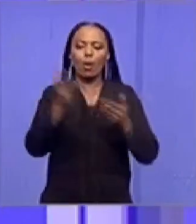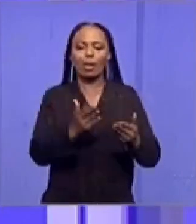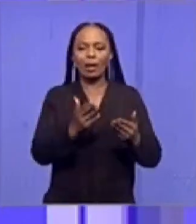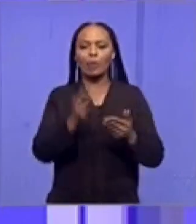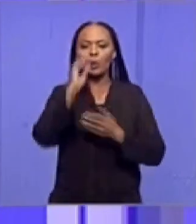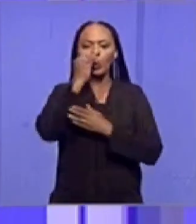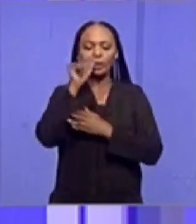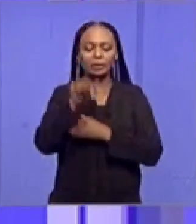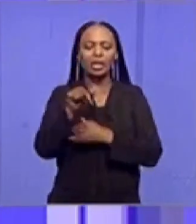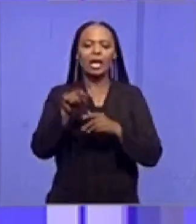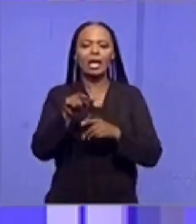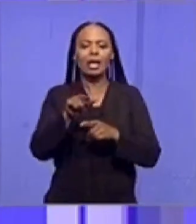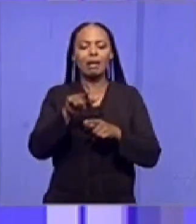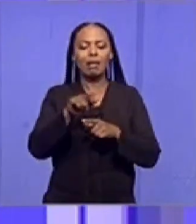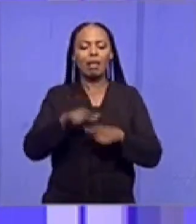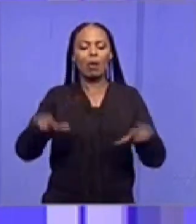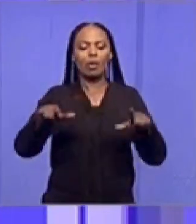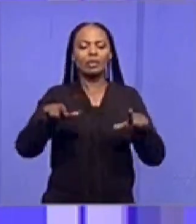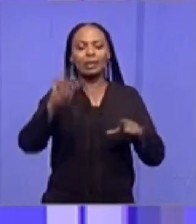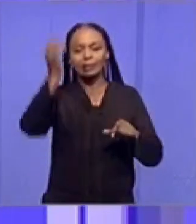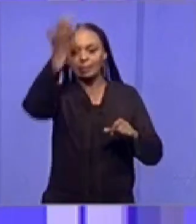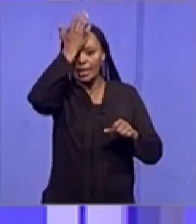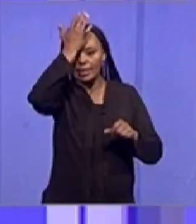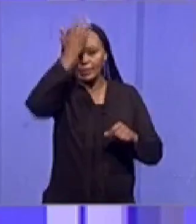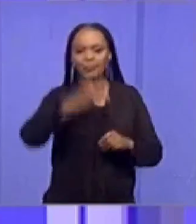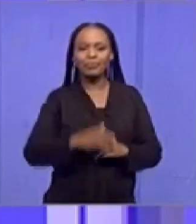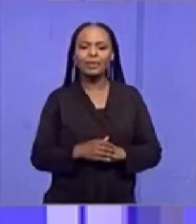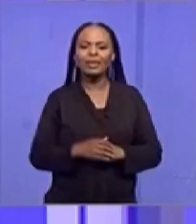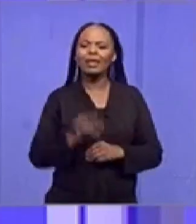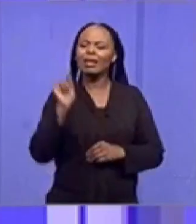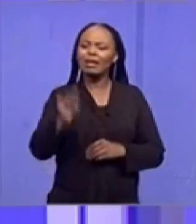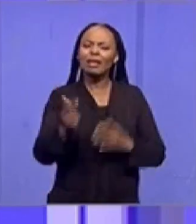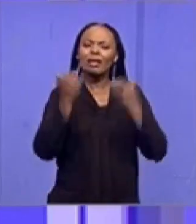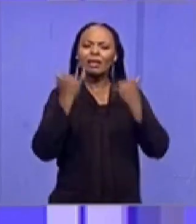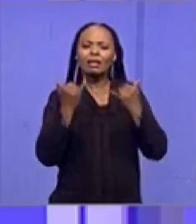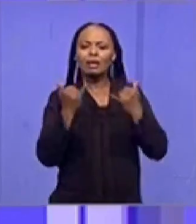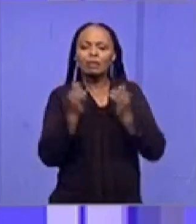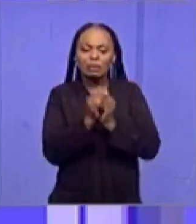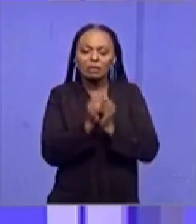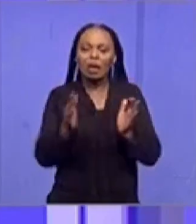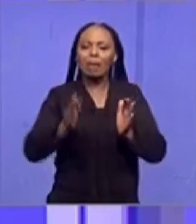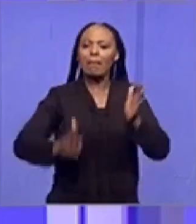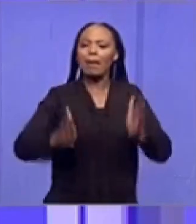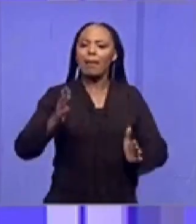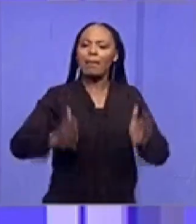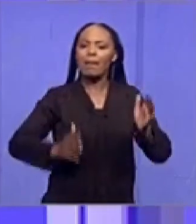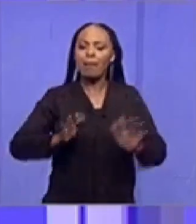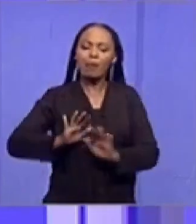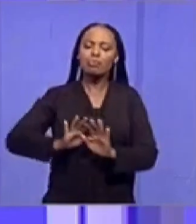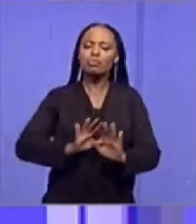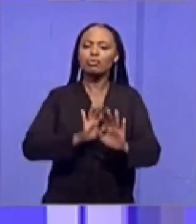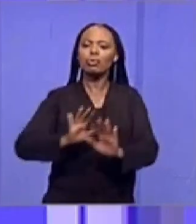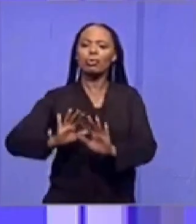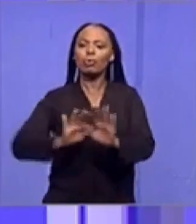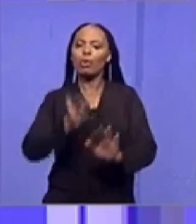tša Sepedi na le ka re tlhalosetša ka boripana gore mosepele wa lena o thomile neng le gona maikemišetšo ke eng.